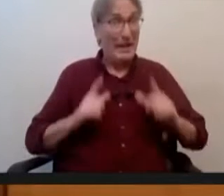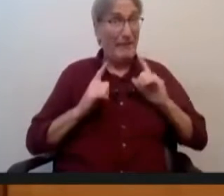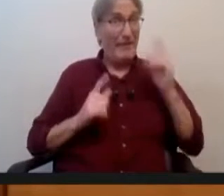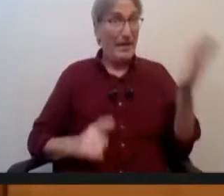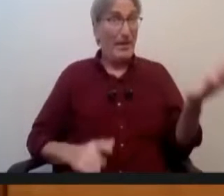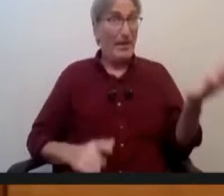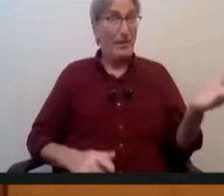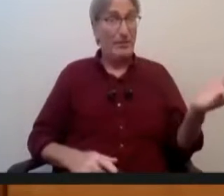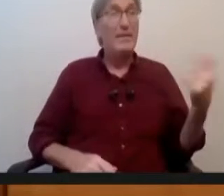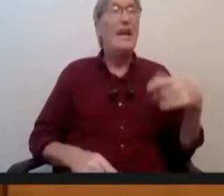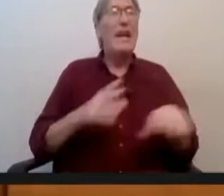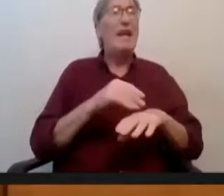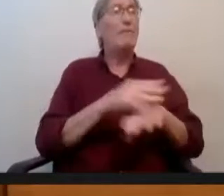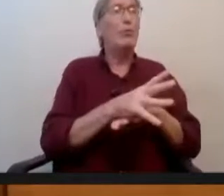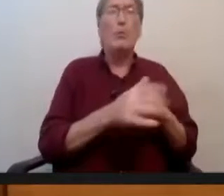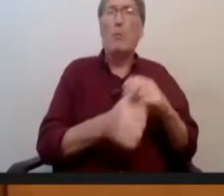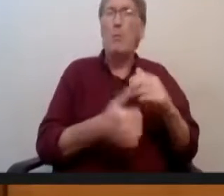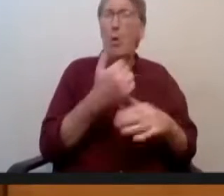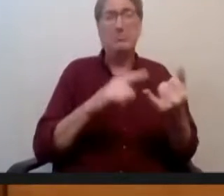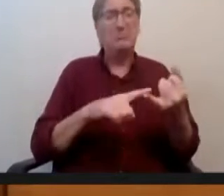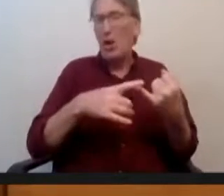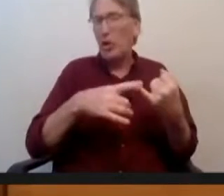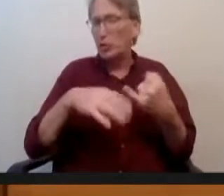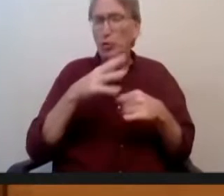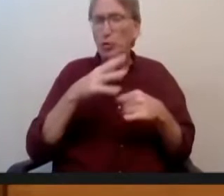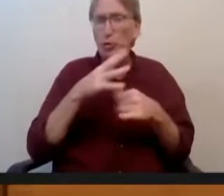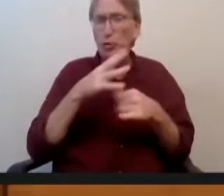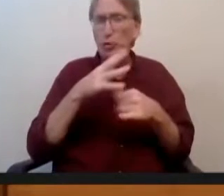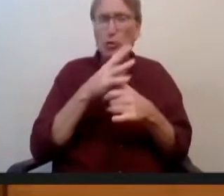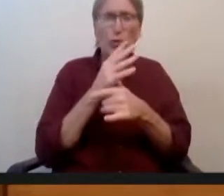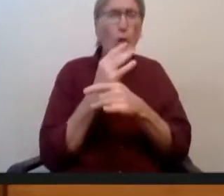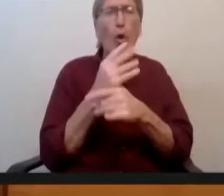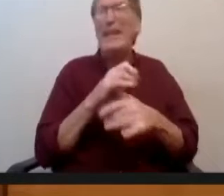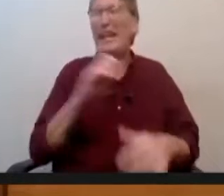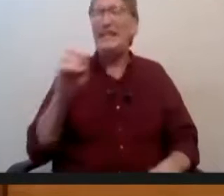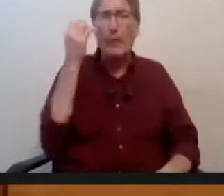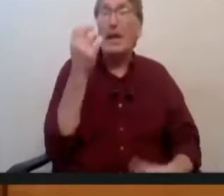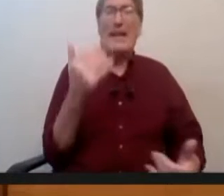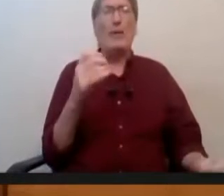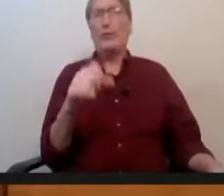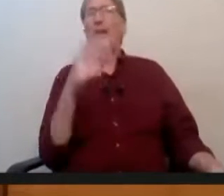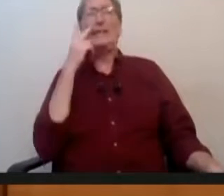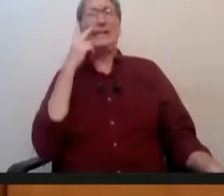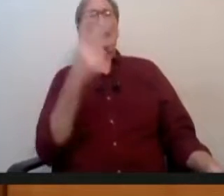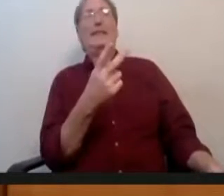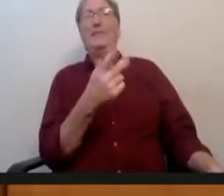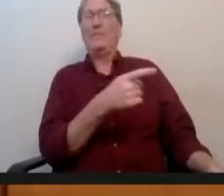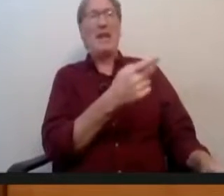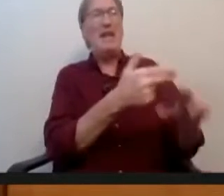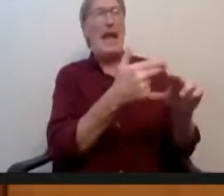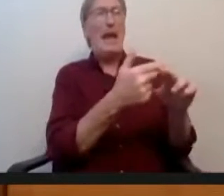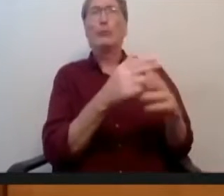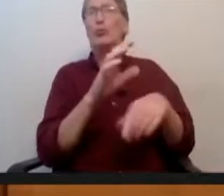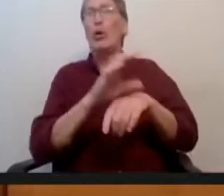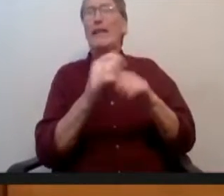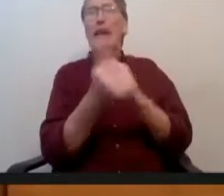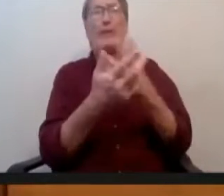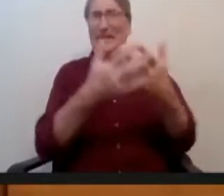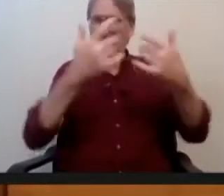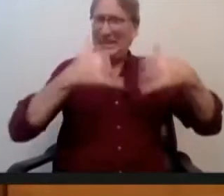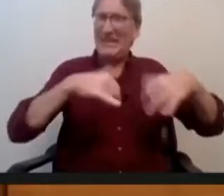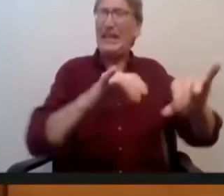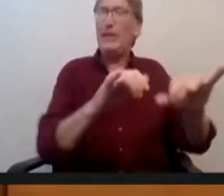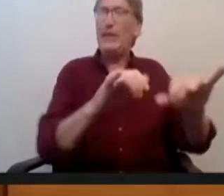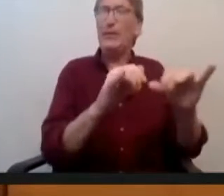of its primarily German and Eastern European occupants is now readily visible in the street names, churches, and rows of tidy late